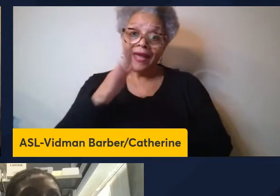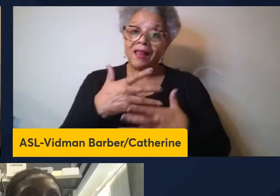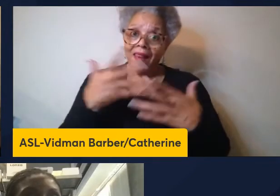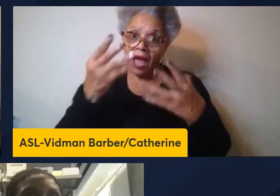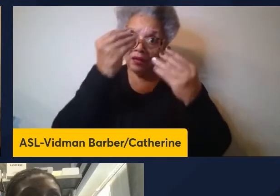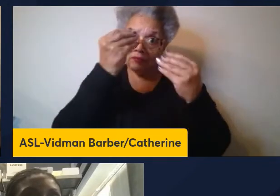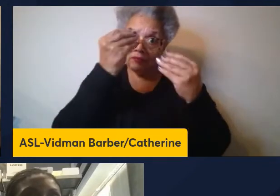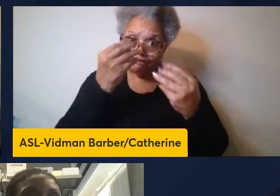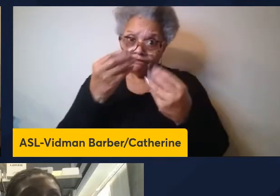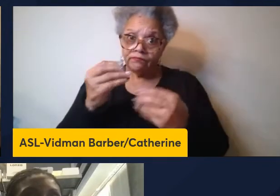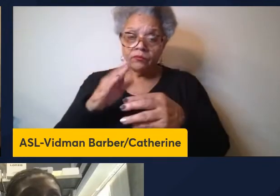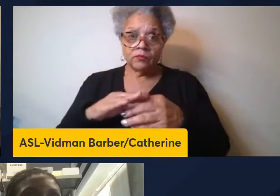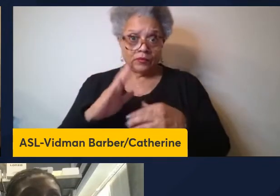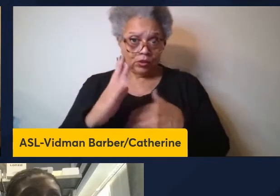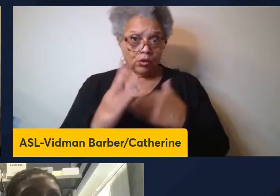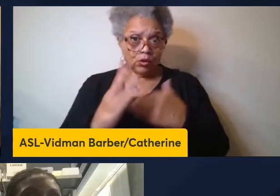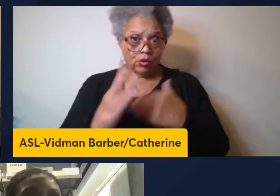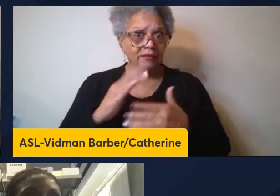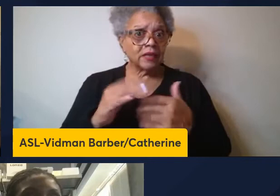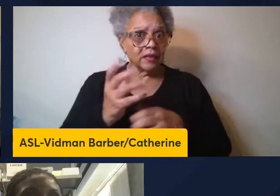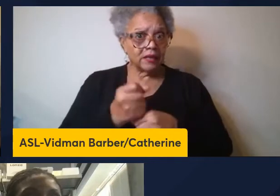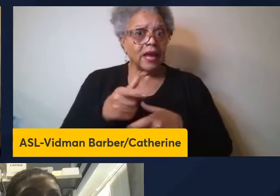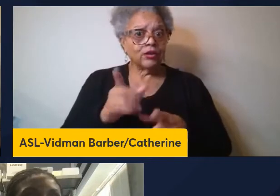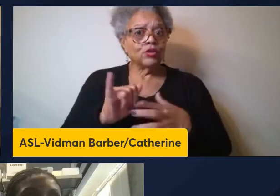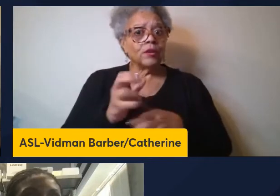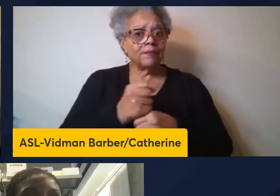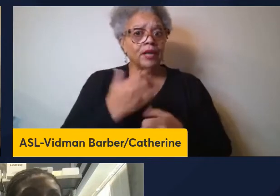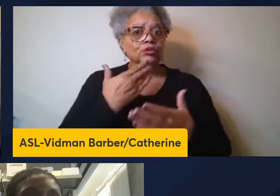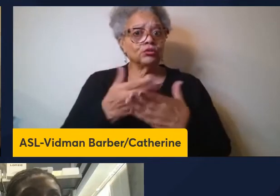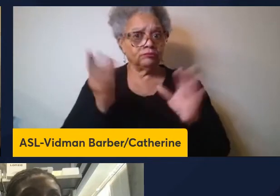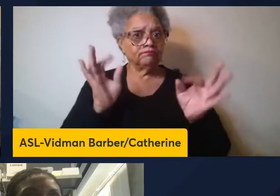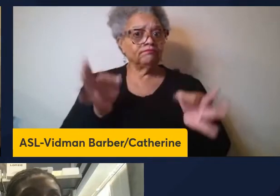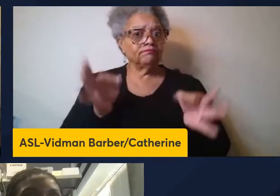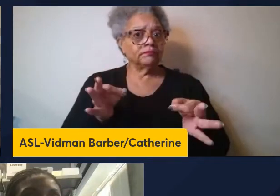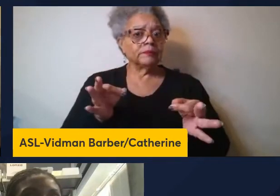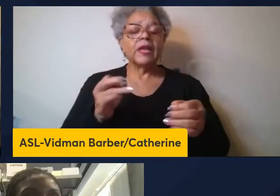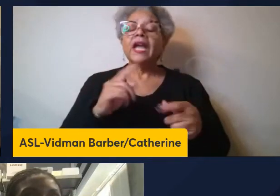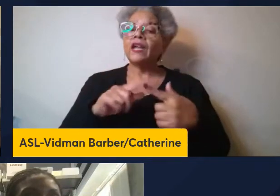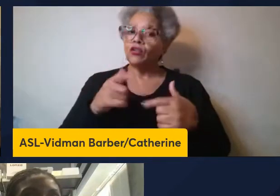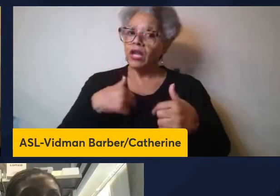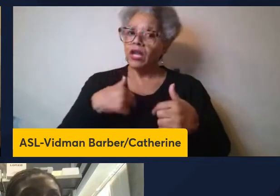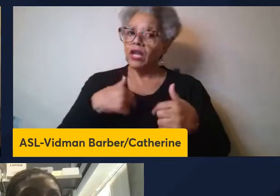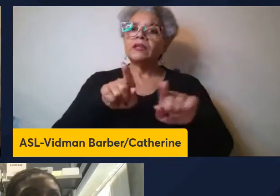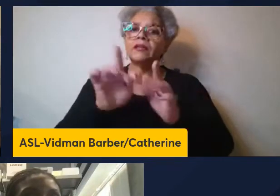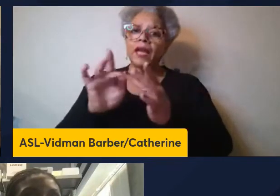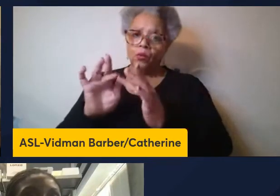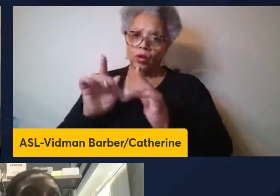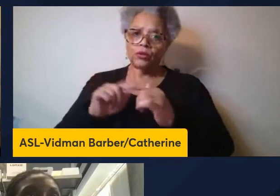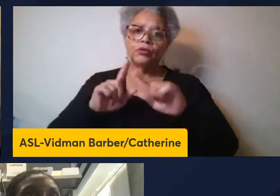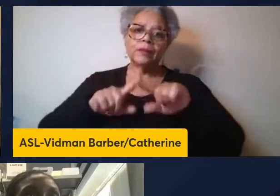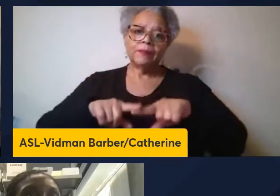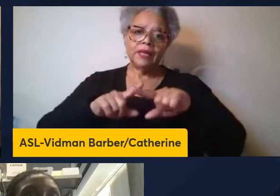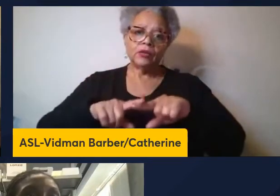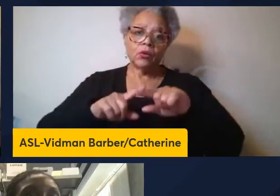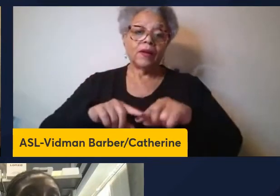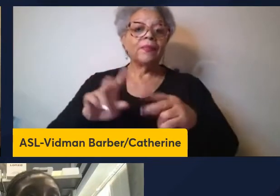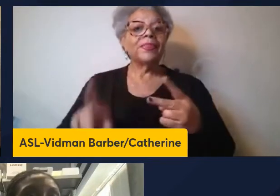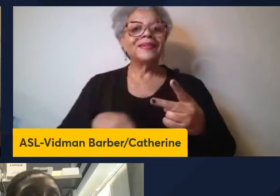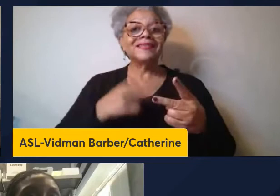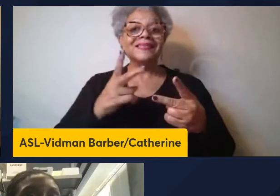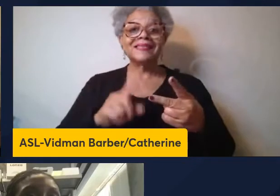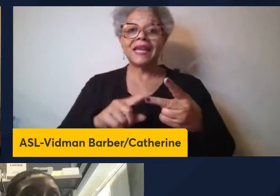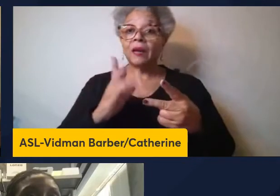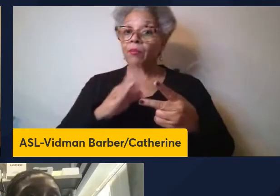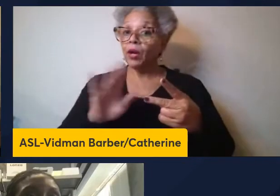hands that will allow you to make informed decisions. And also you'll have the network to depend on. The second part of your question